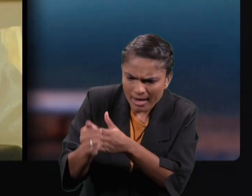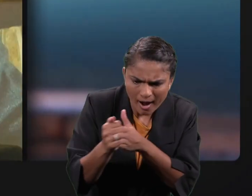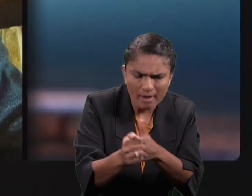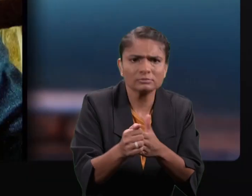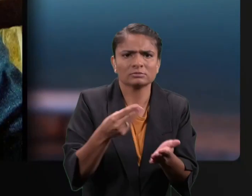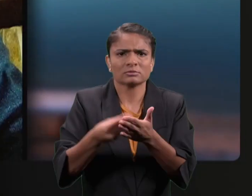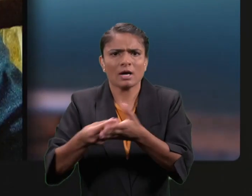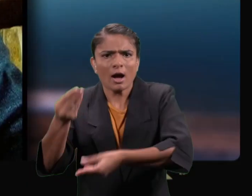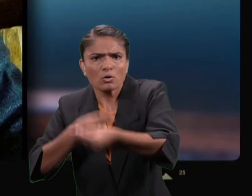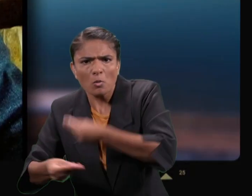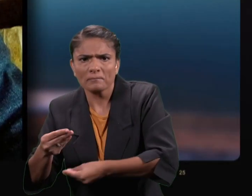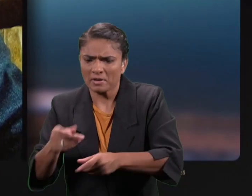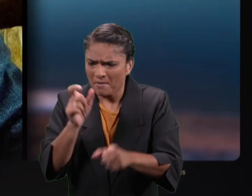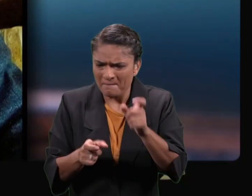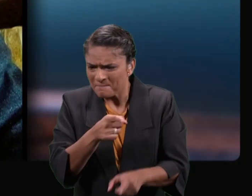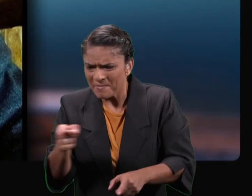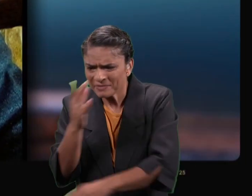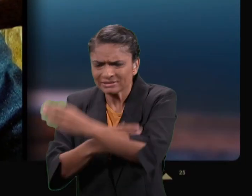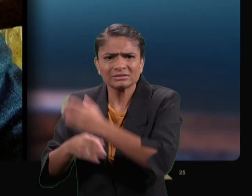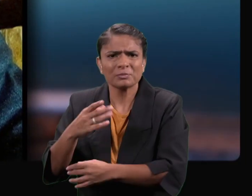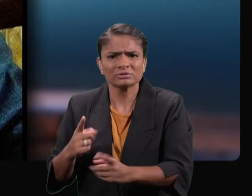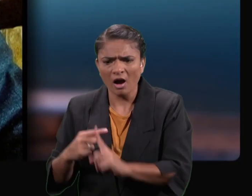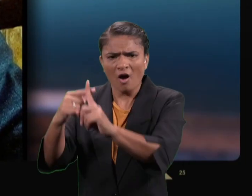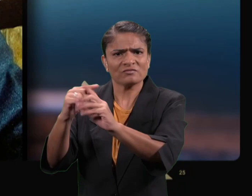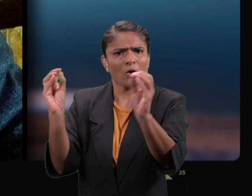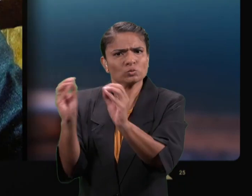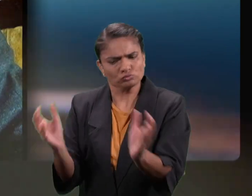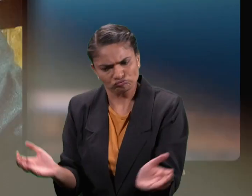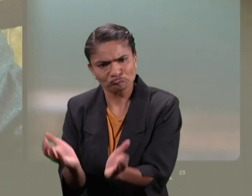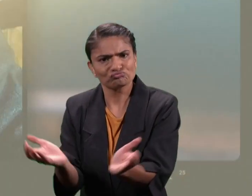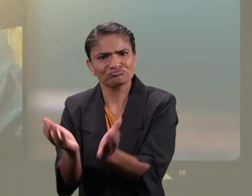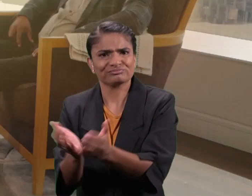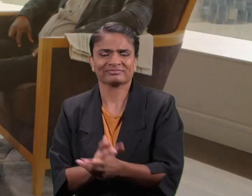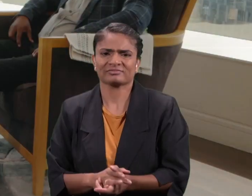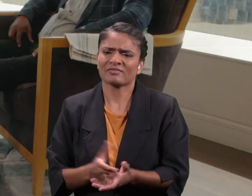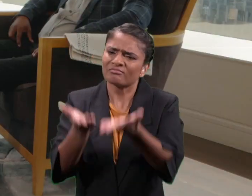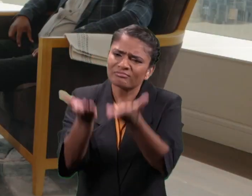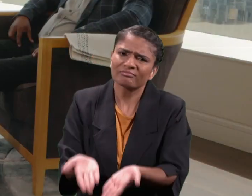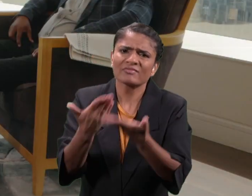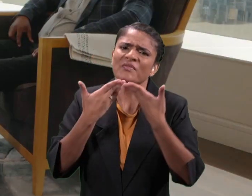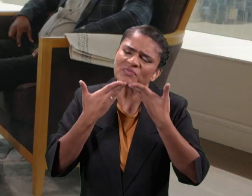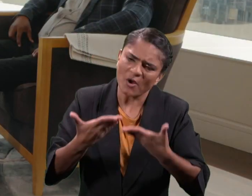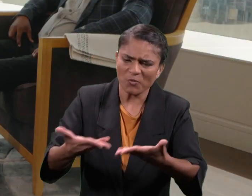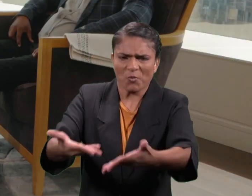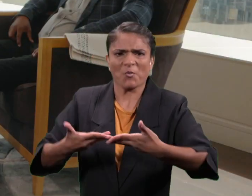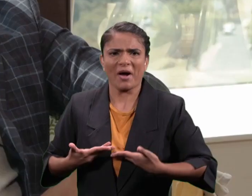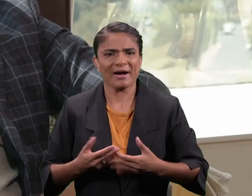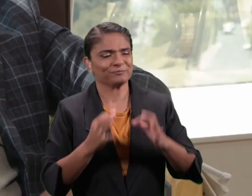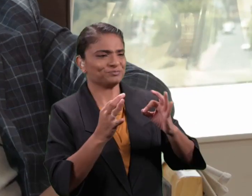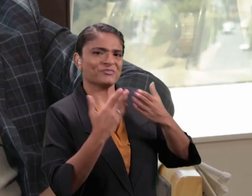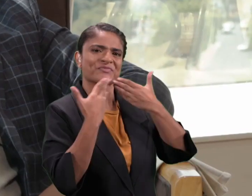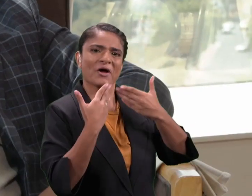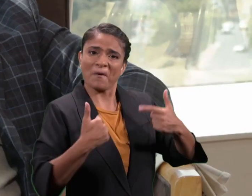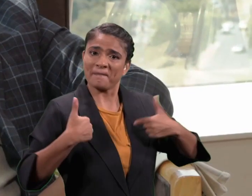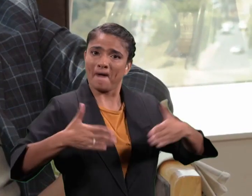on the economic inclusion matters of disadvantaged persons on various business projects. Lubabalo, welcome to Activated. Thank